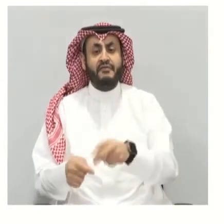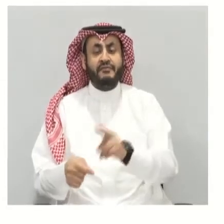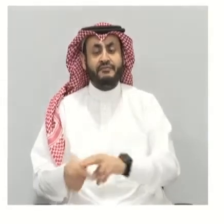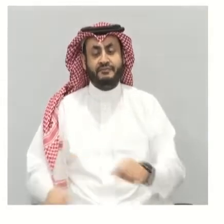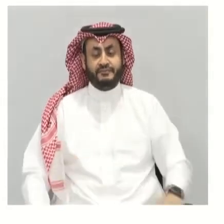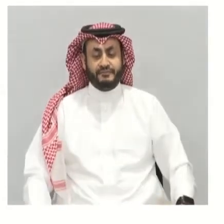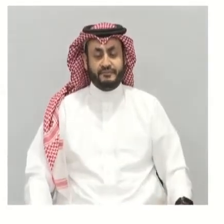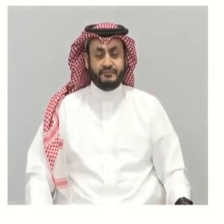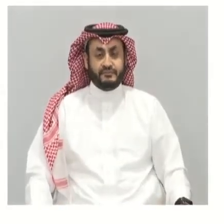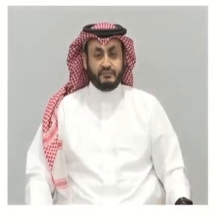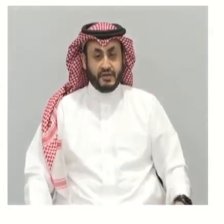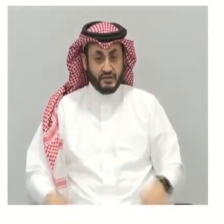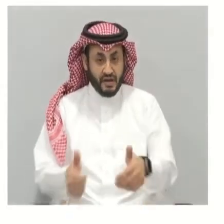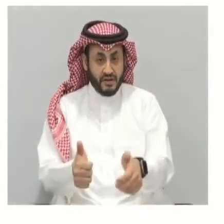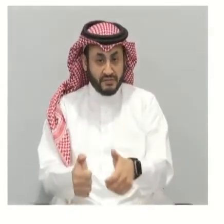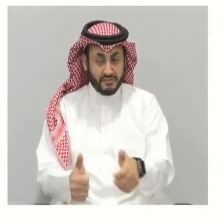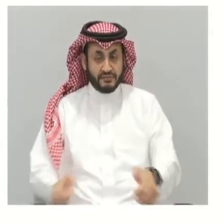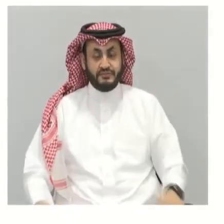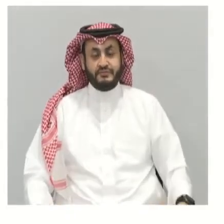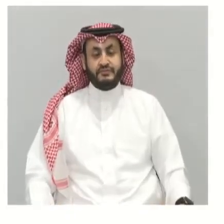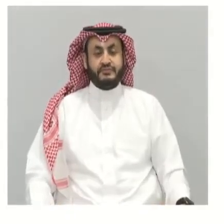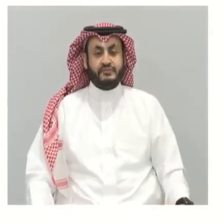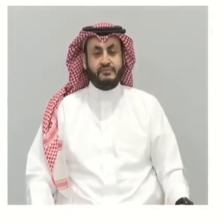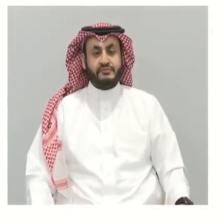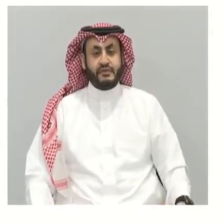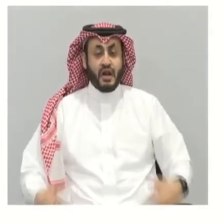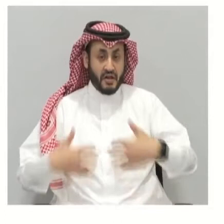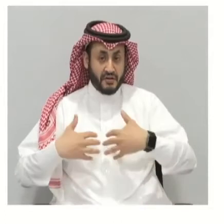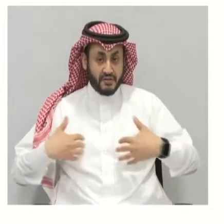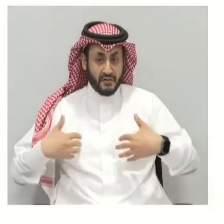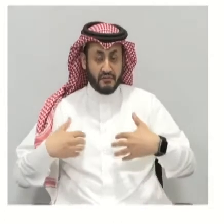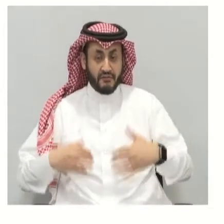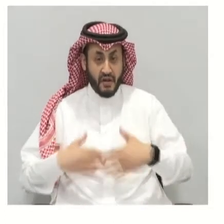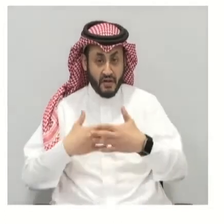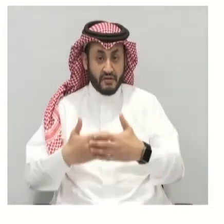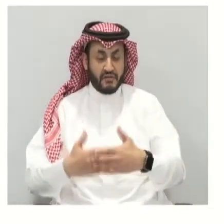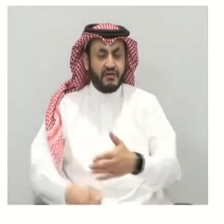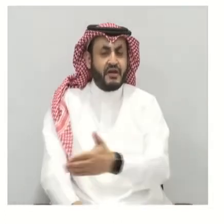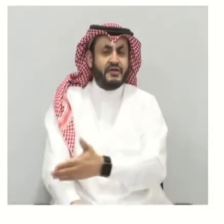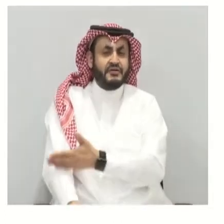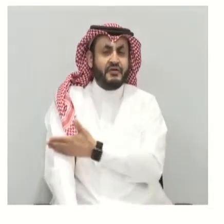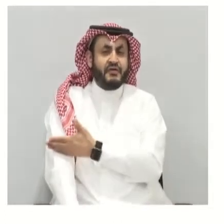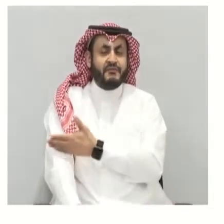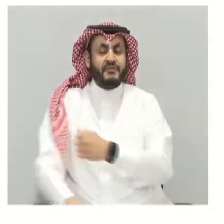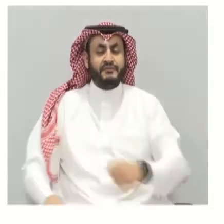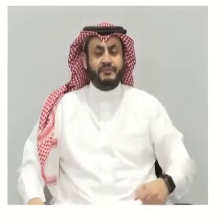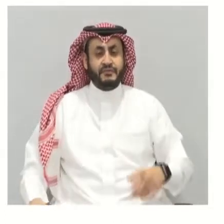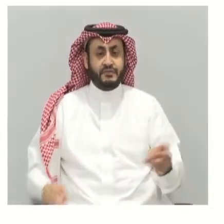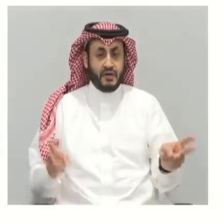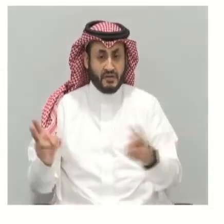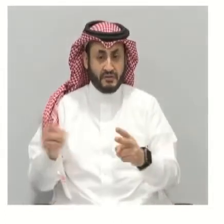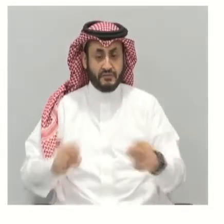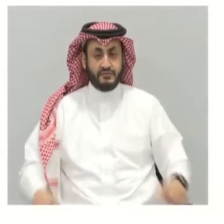Video games are exciting and offers some real opportunities to solve problems and use strategic